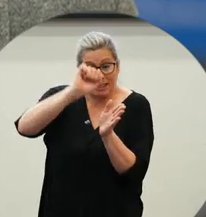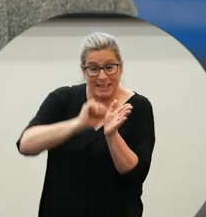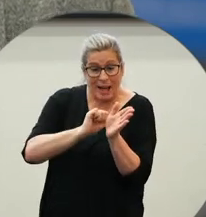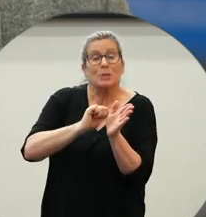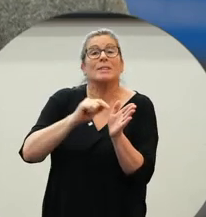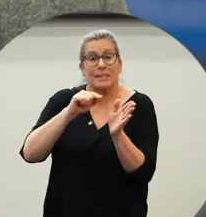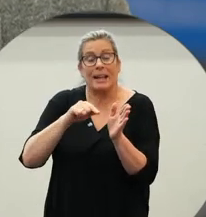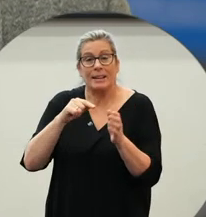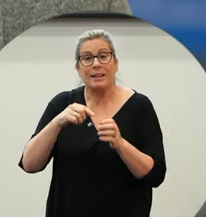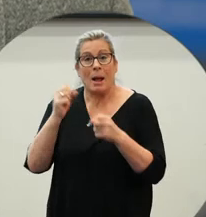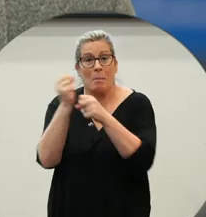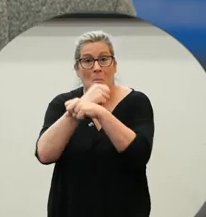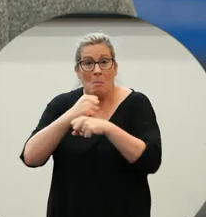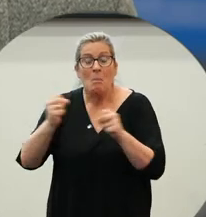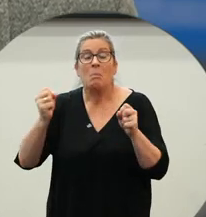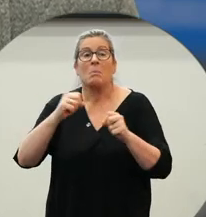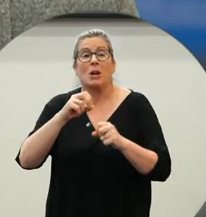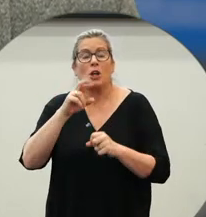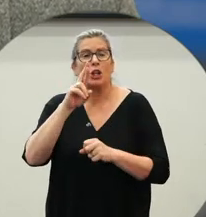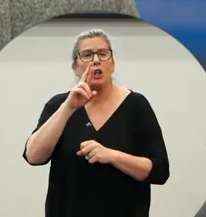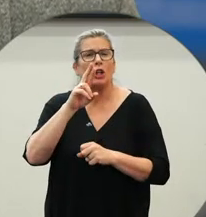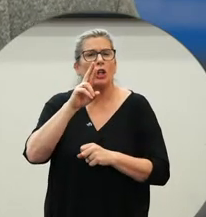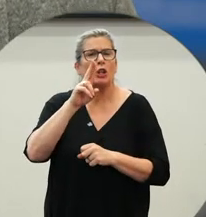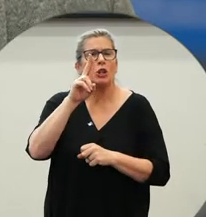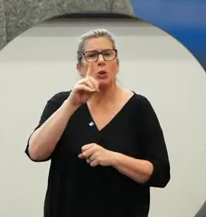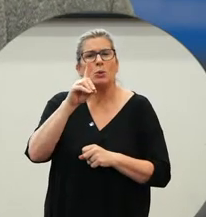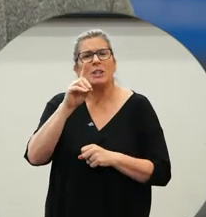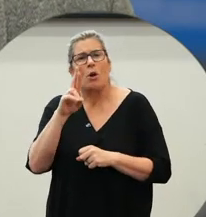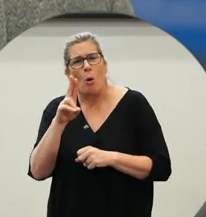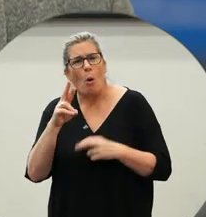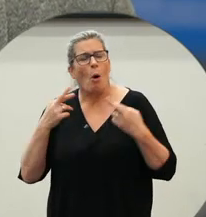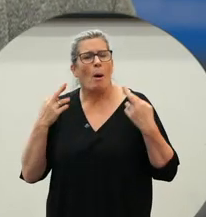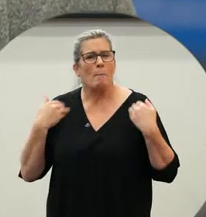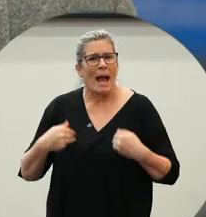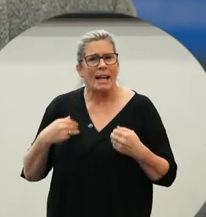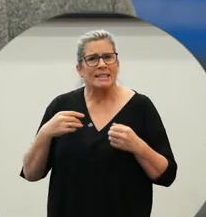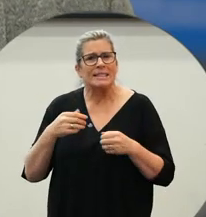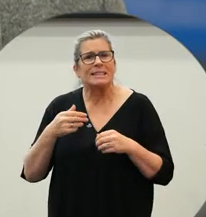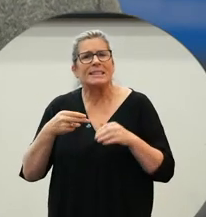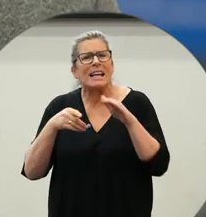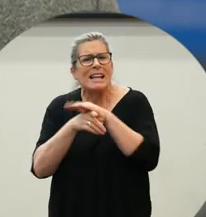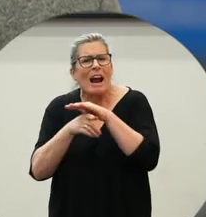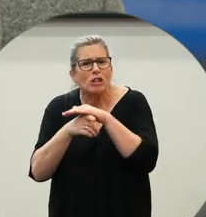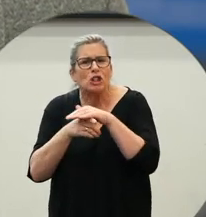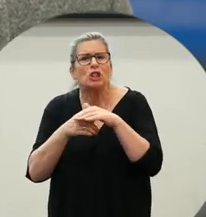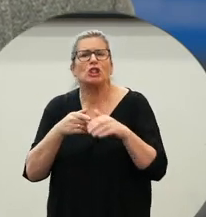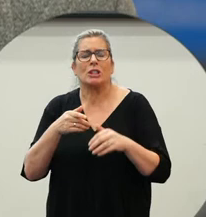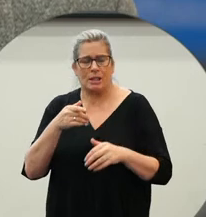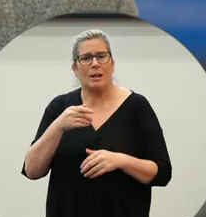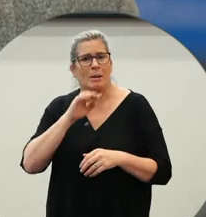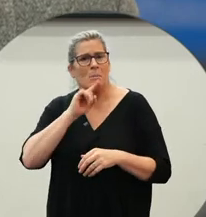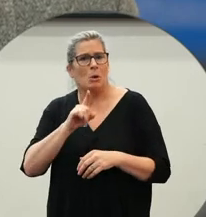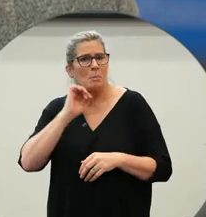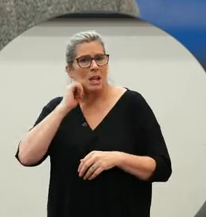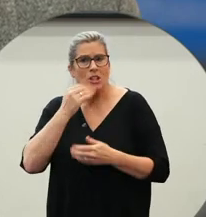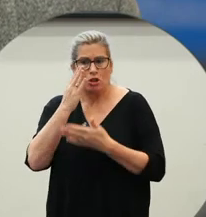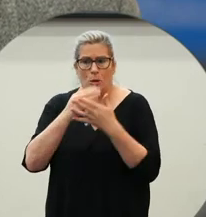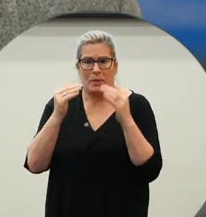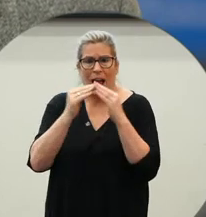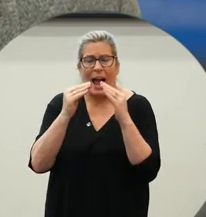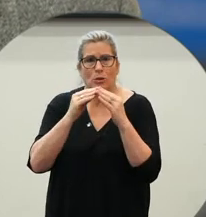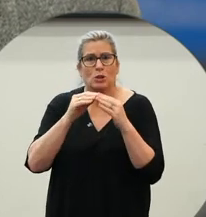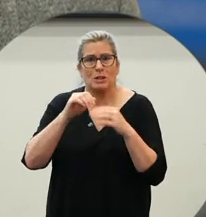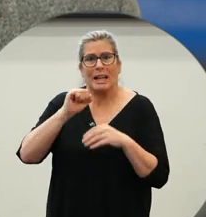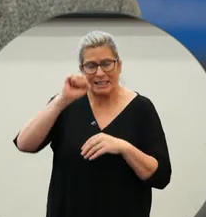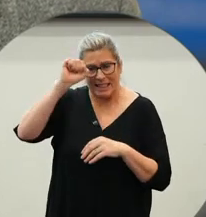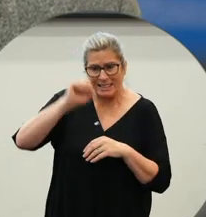from a UDR man's garage, but because some houses in the south of the border were damaged by the blast, he was charged